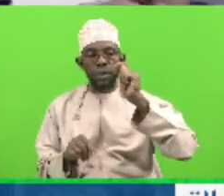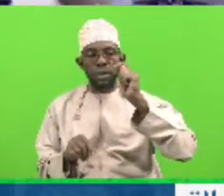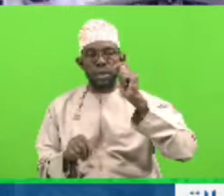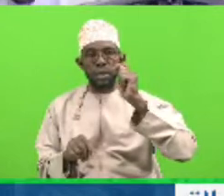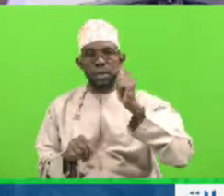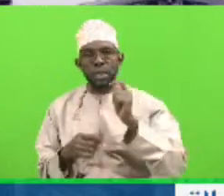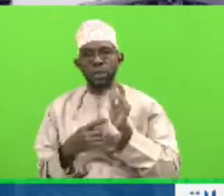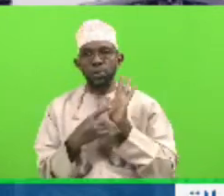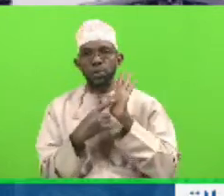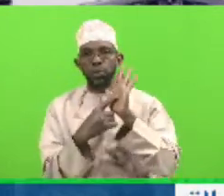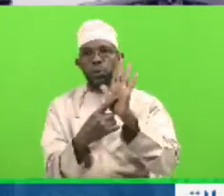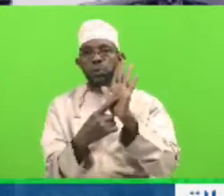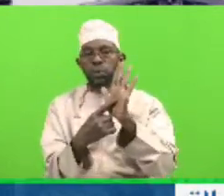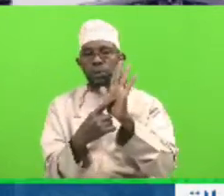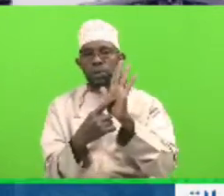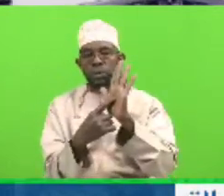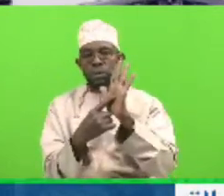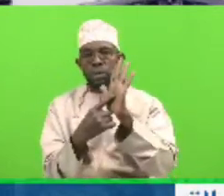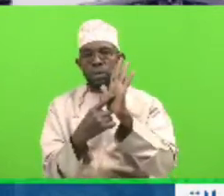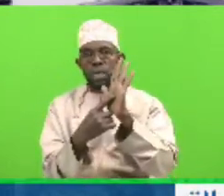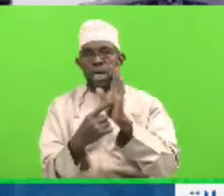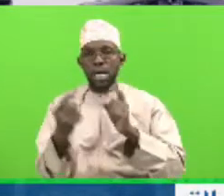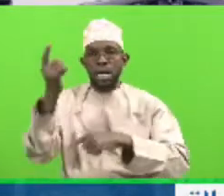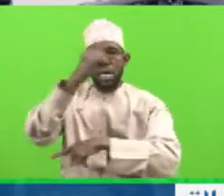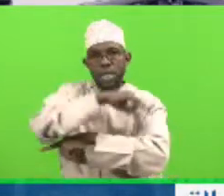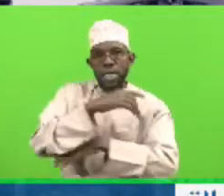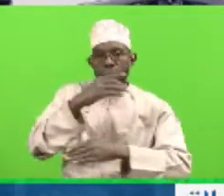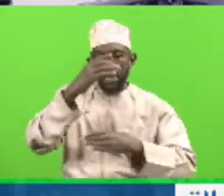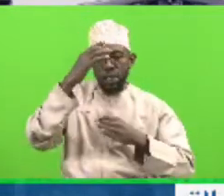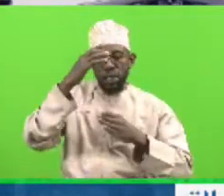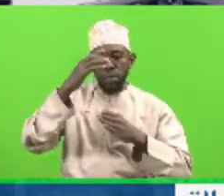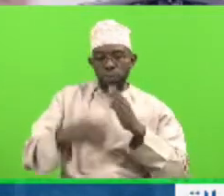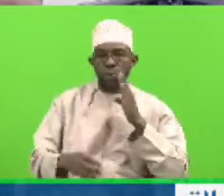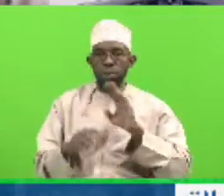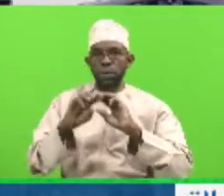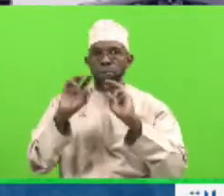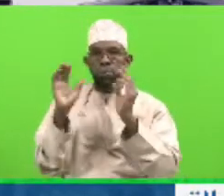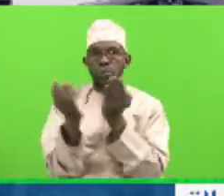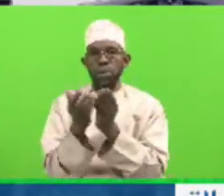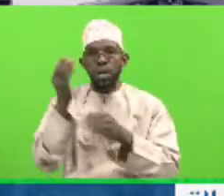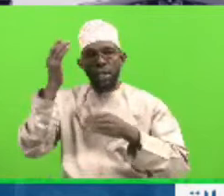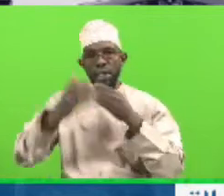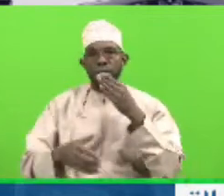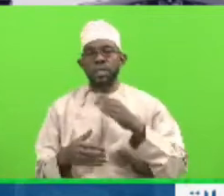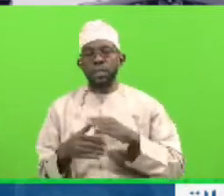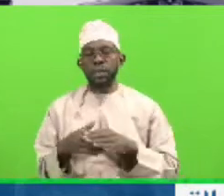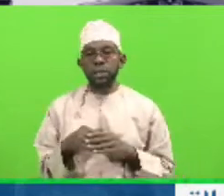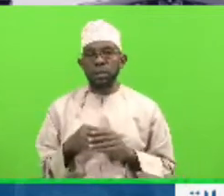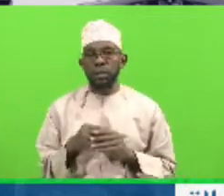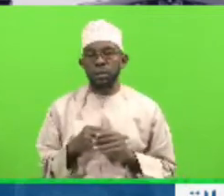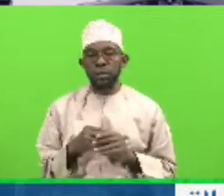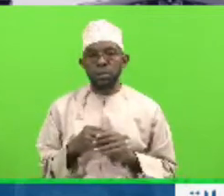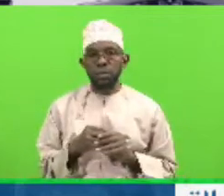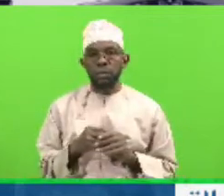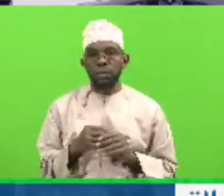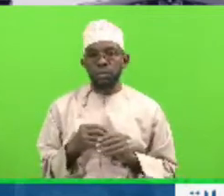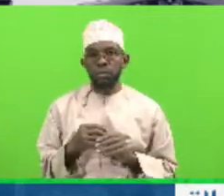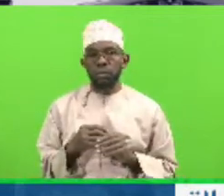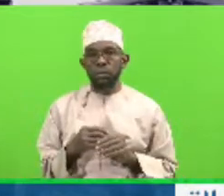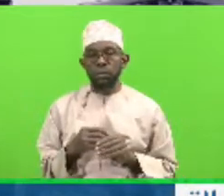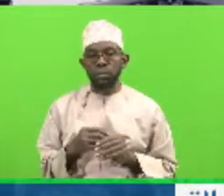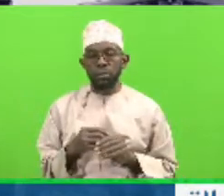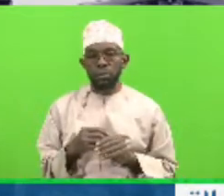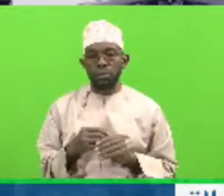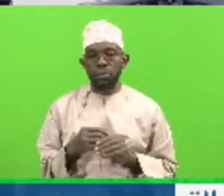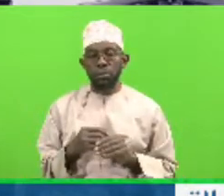an alama, it's a sign of Qiyamah. It's a sign of Qiyamah. Lastly,